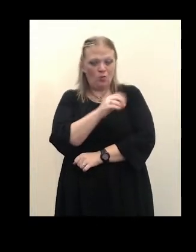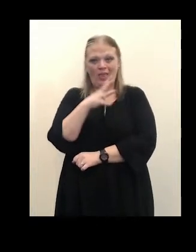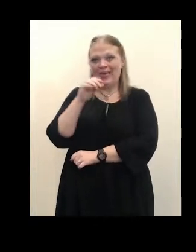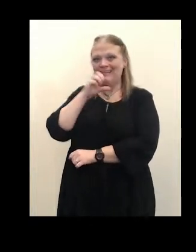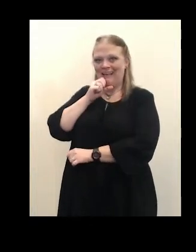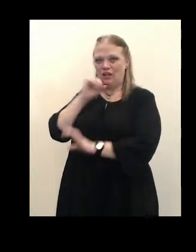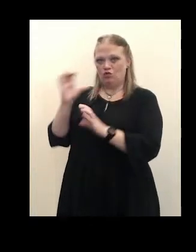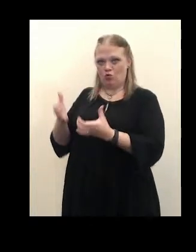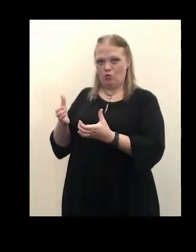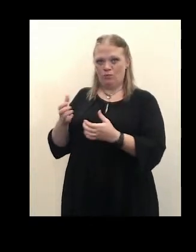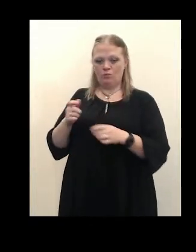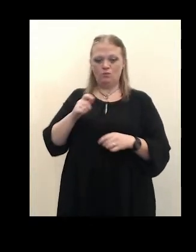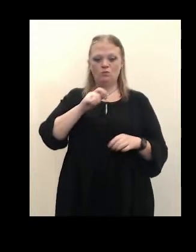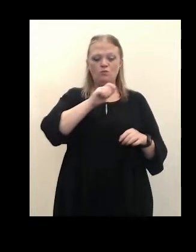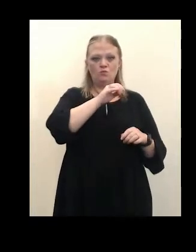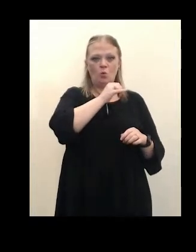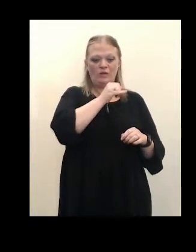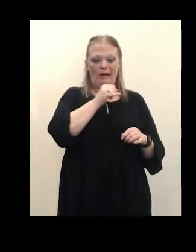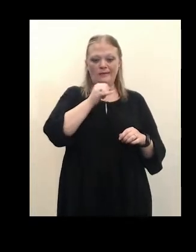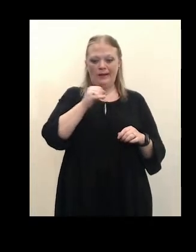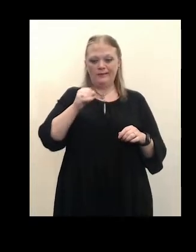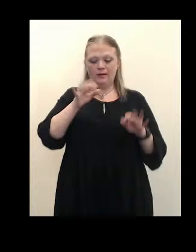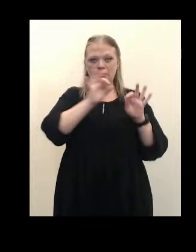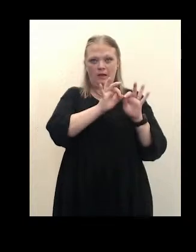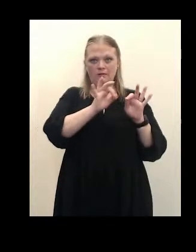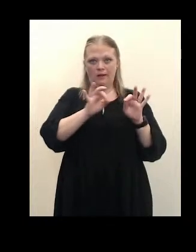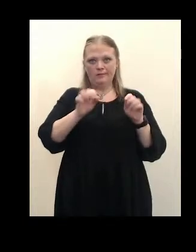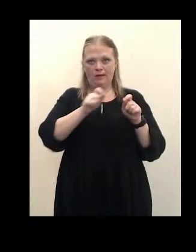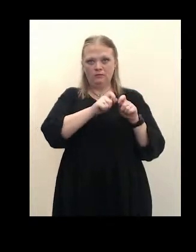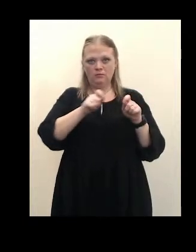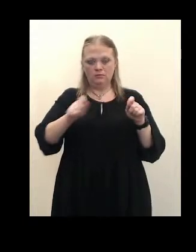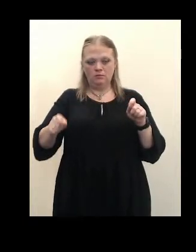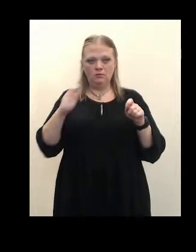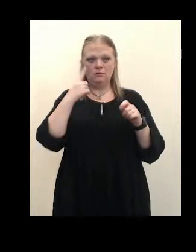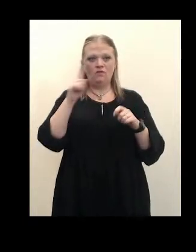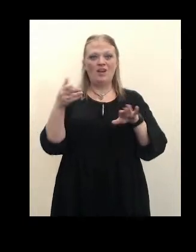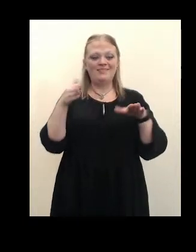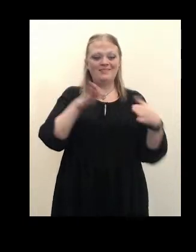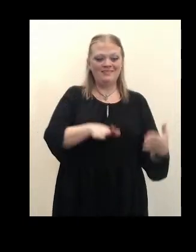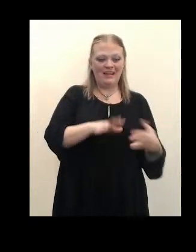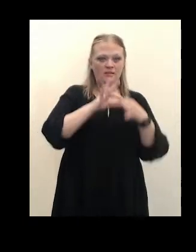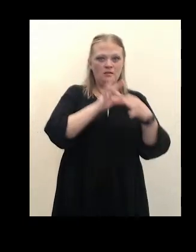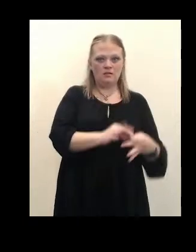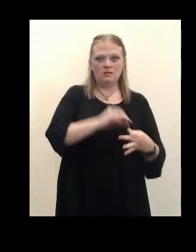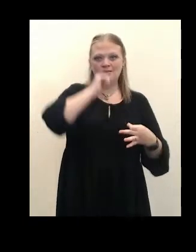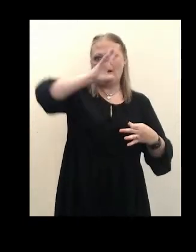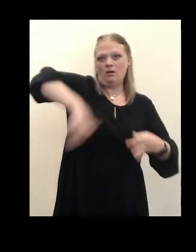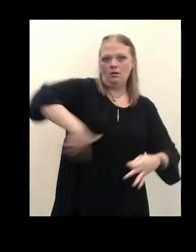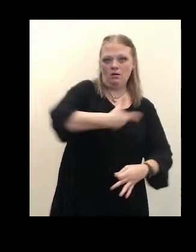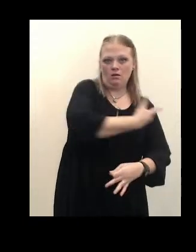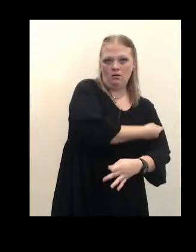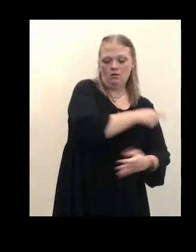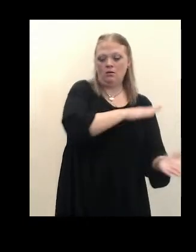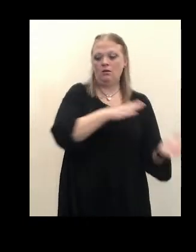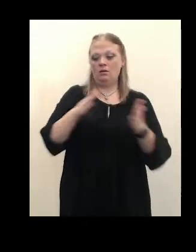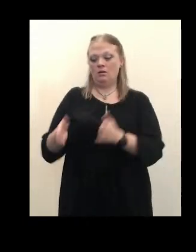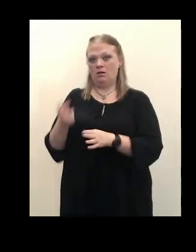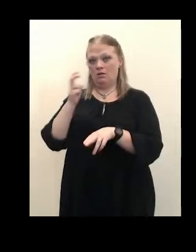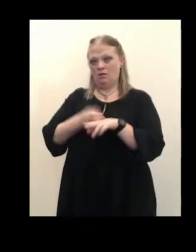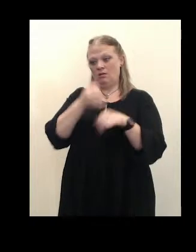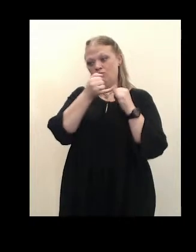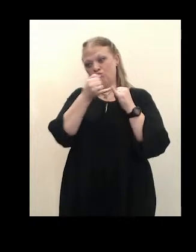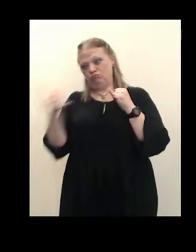lines corresponds to the rates of death among the unvaccinated, and the solid lines corresponds to the rates of